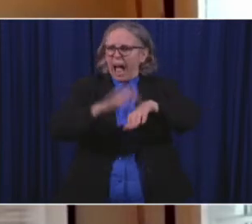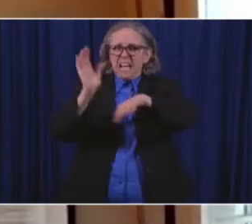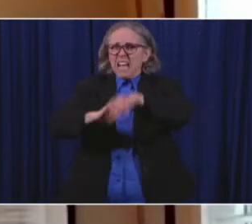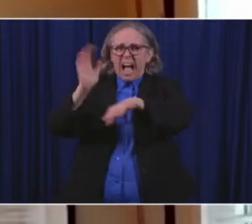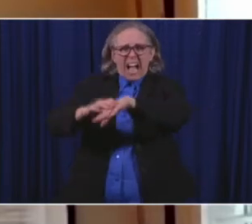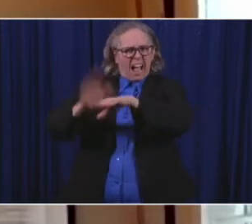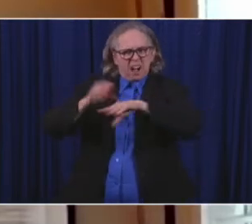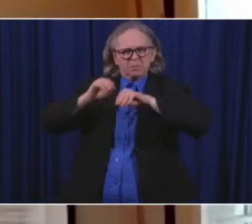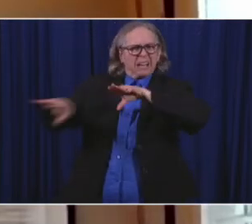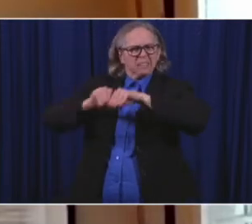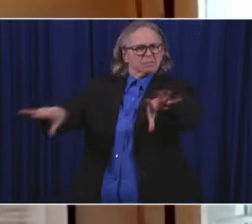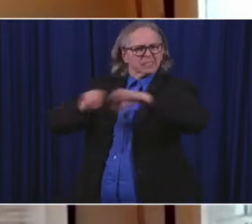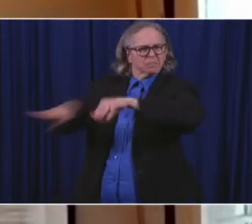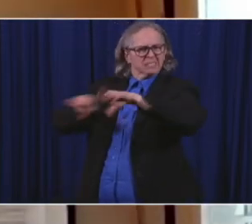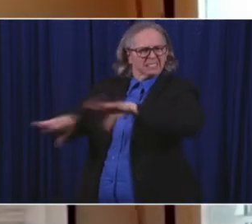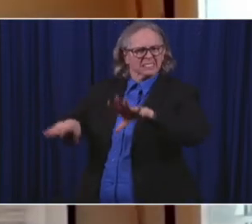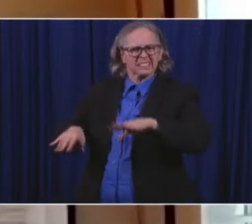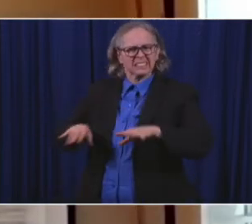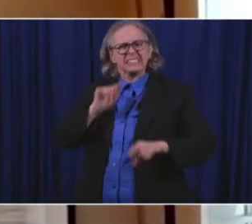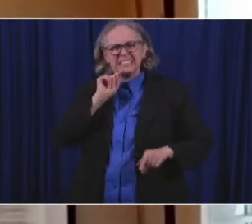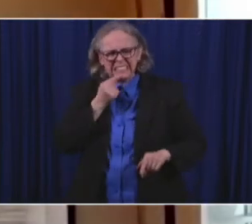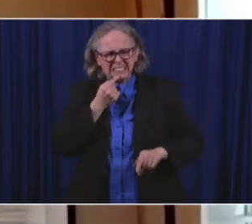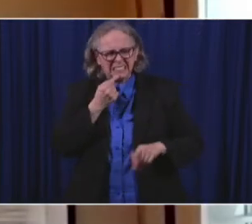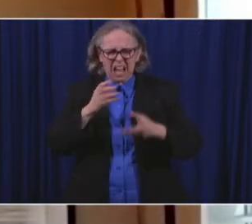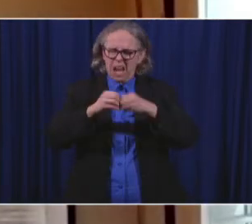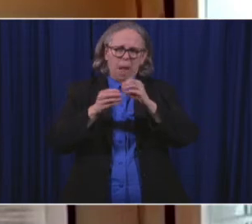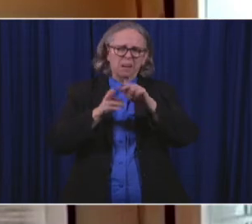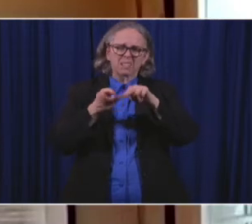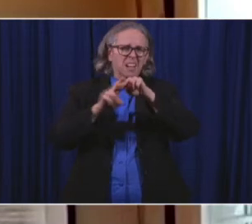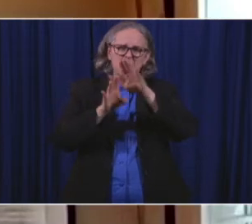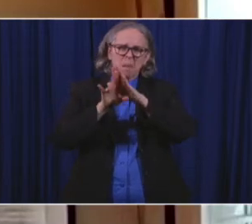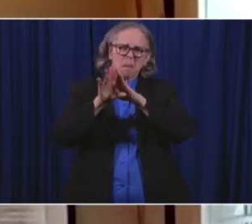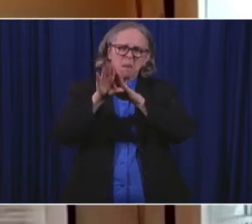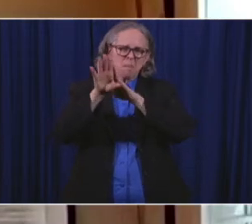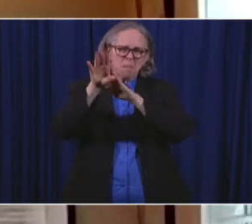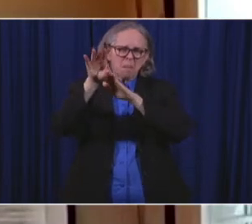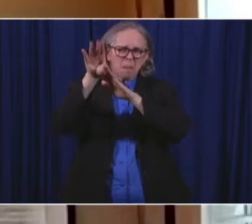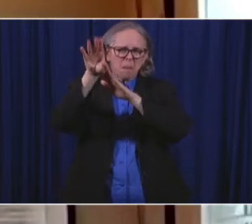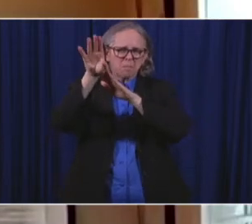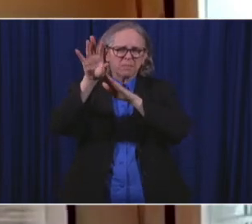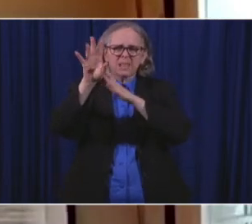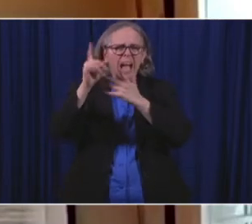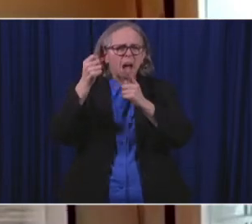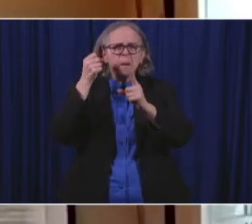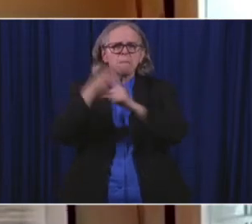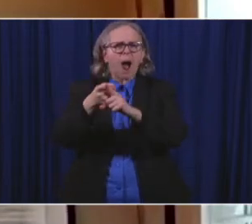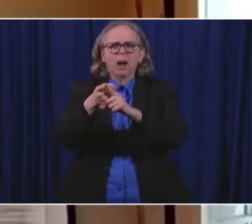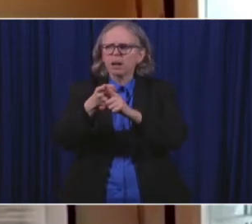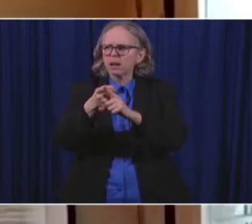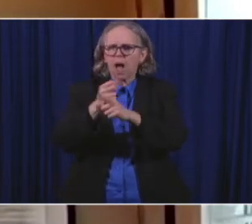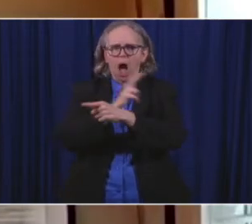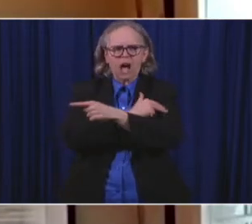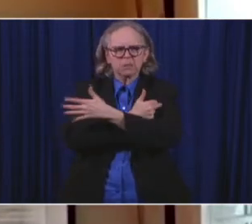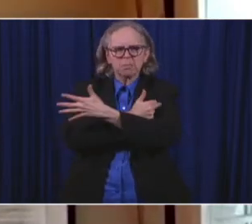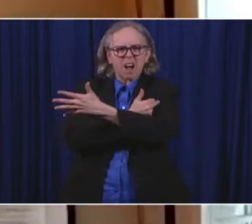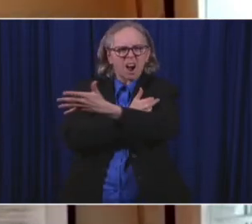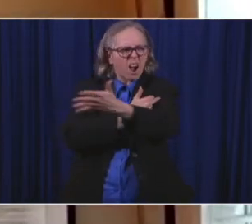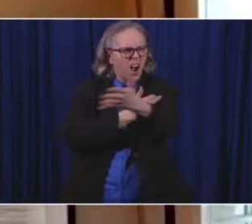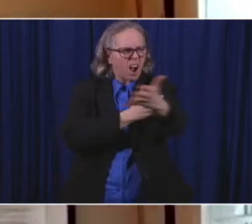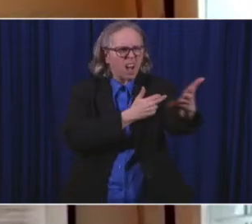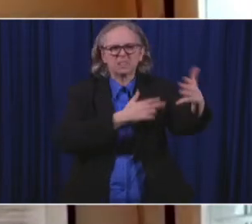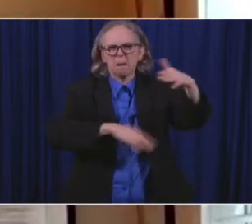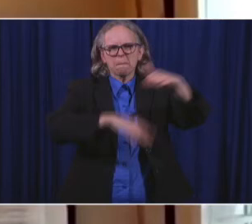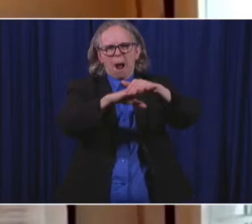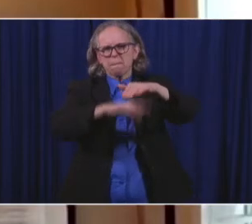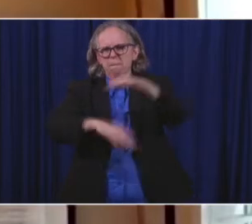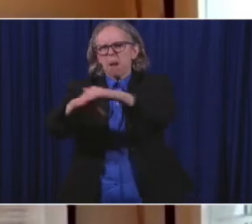COVID baseline activity and its impact on hospital capacity. But I would go further and note